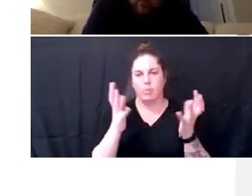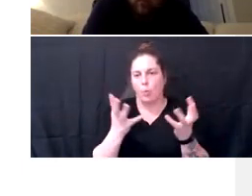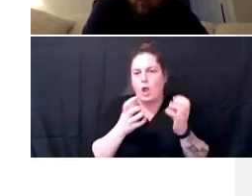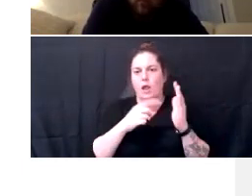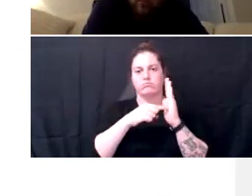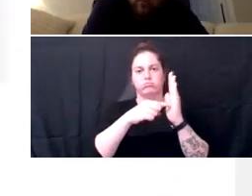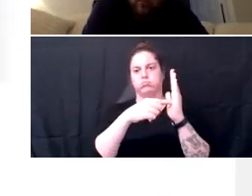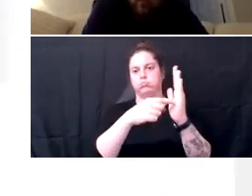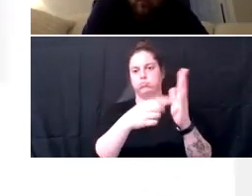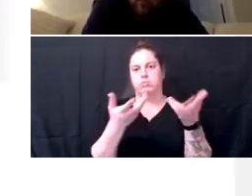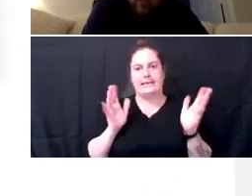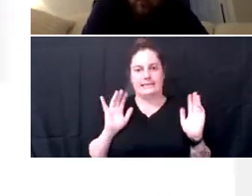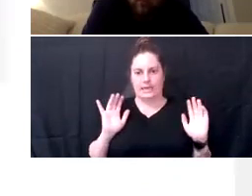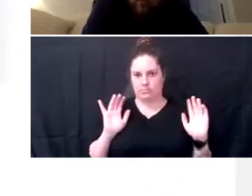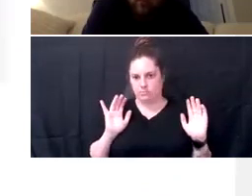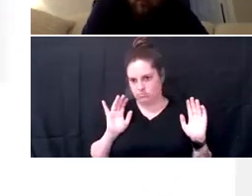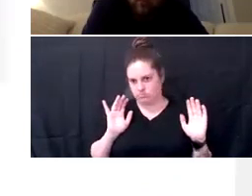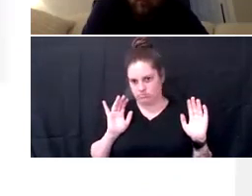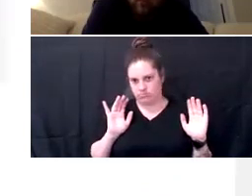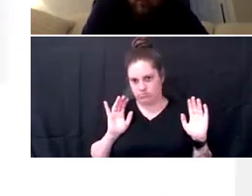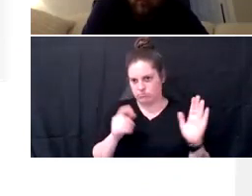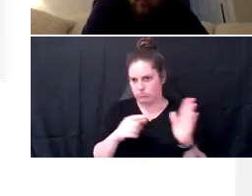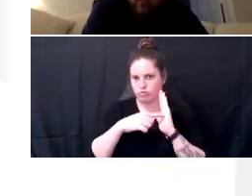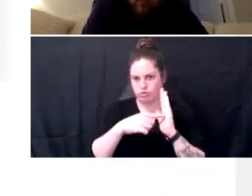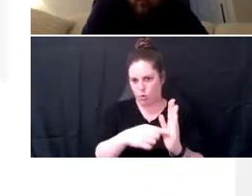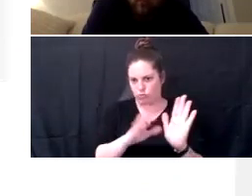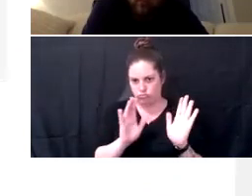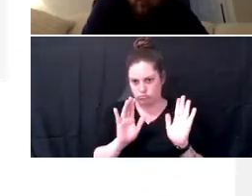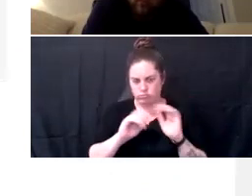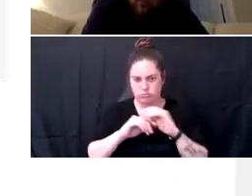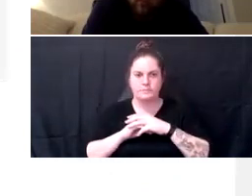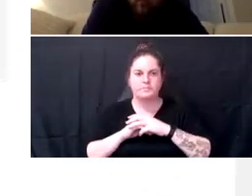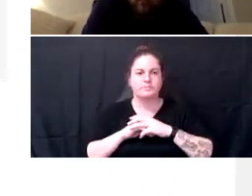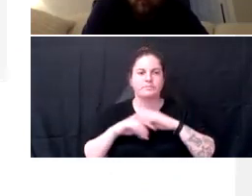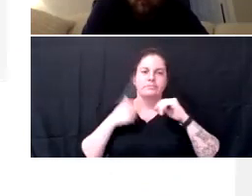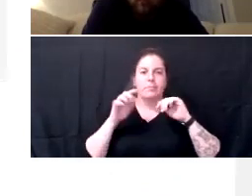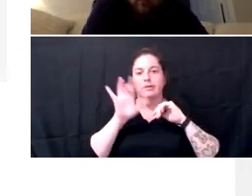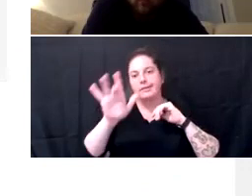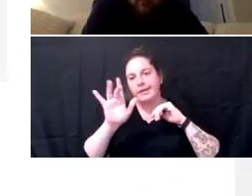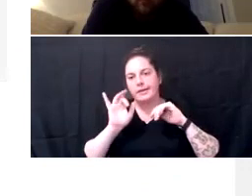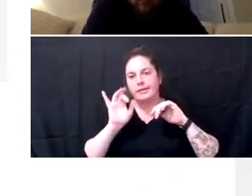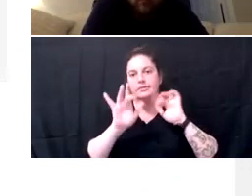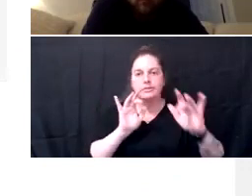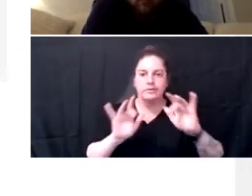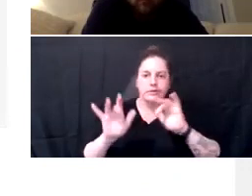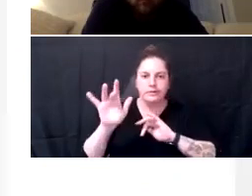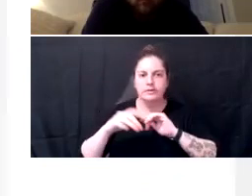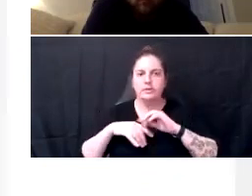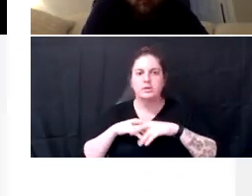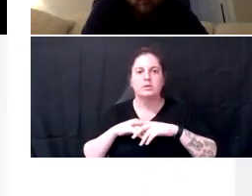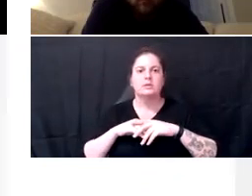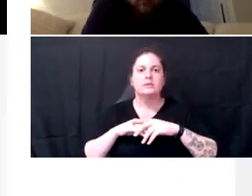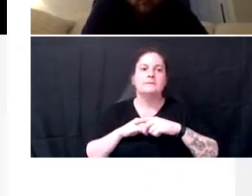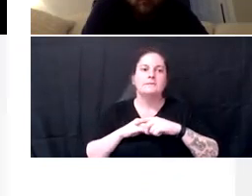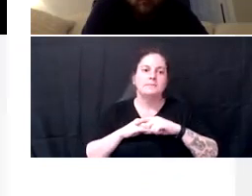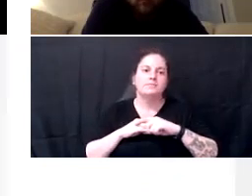to highlight what an article might look like. So let me just, I'm gonna click in there and let's see if I,